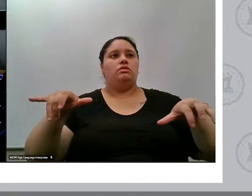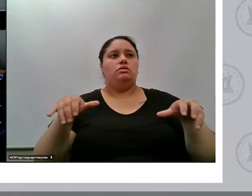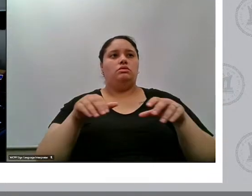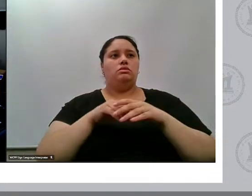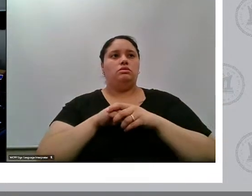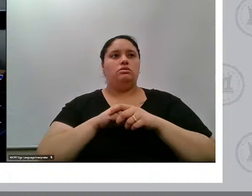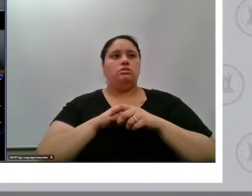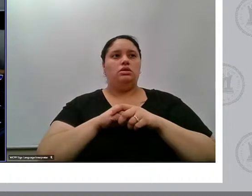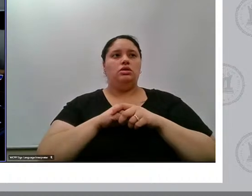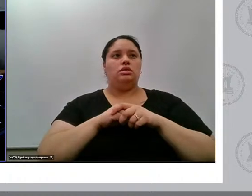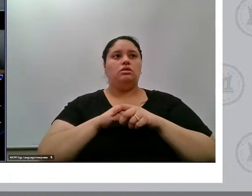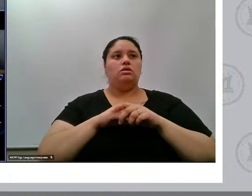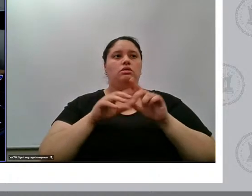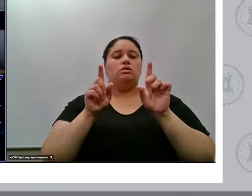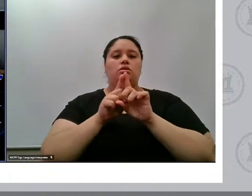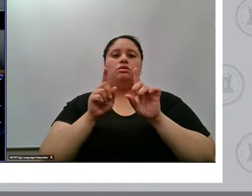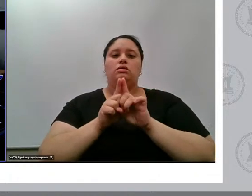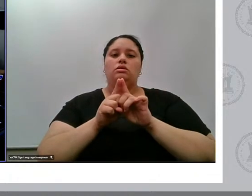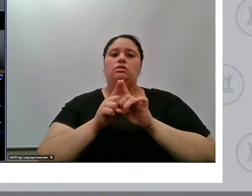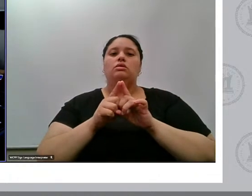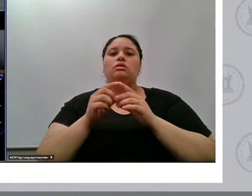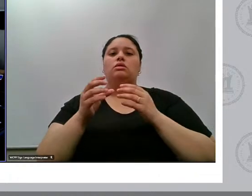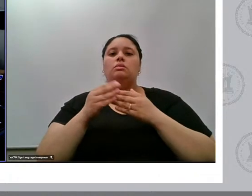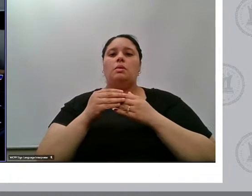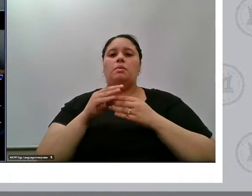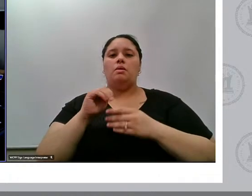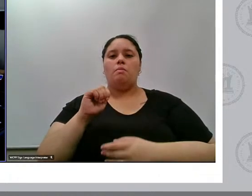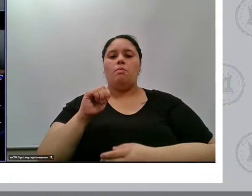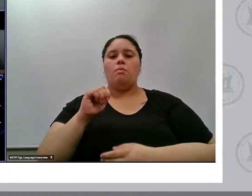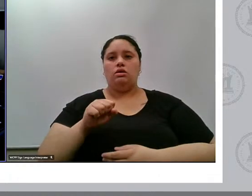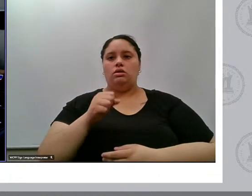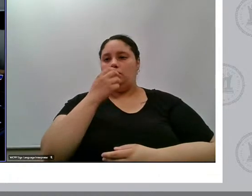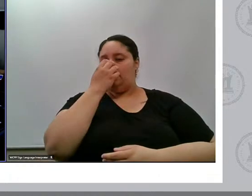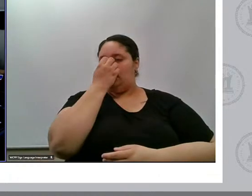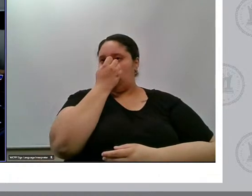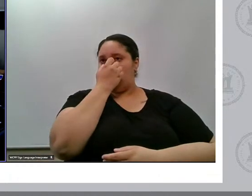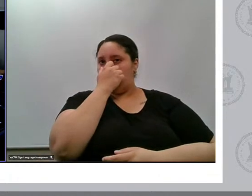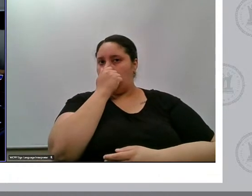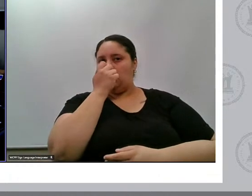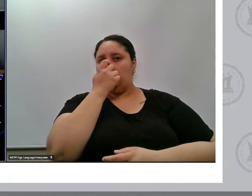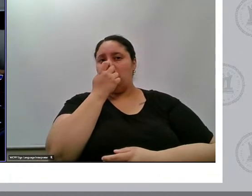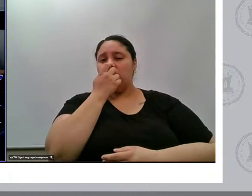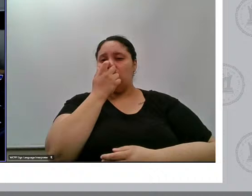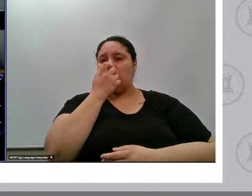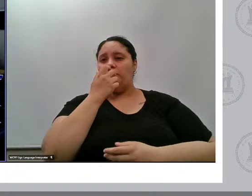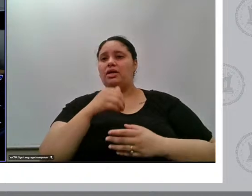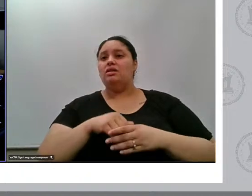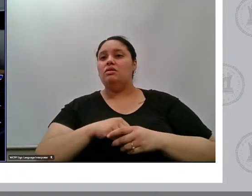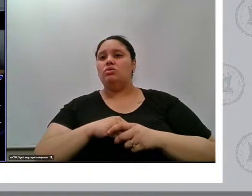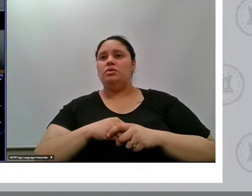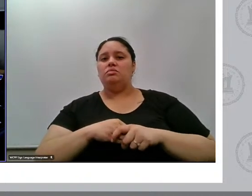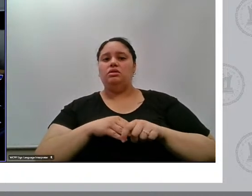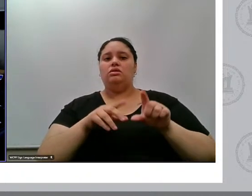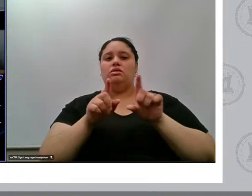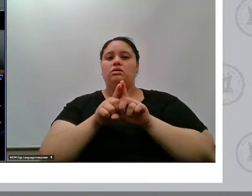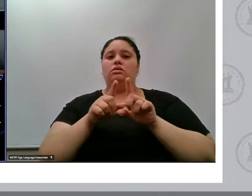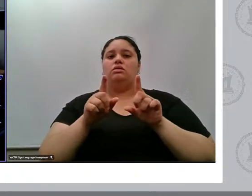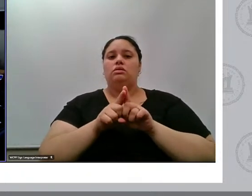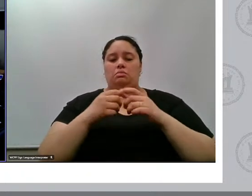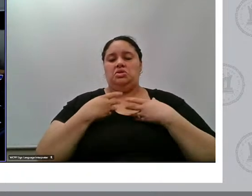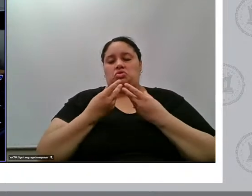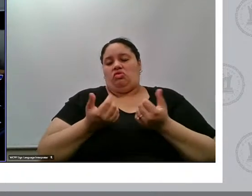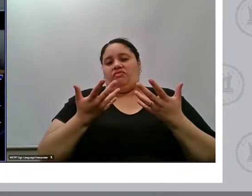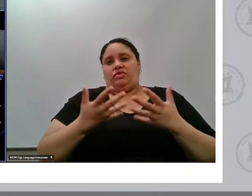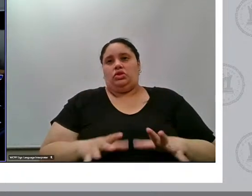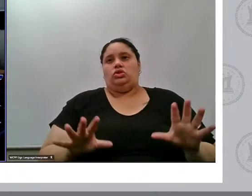you. Thank you, Member. Member Makamba Bochia, I noted that you wanted to come in. No, I'm sorted. I think